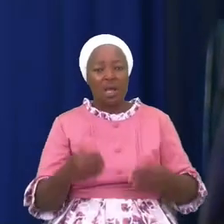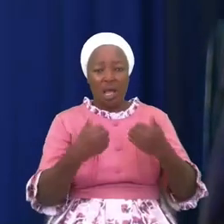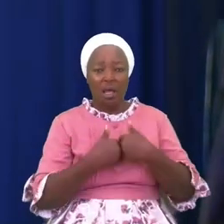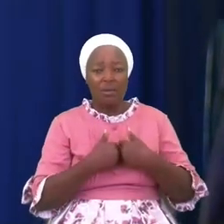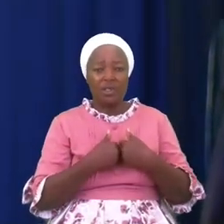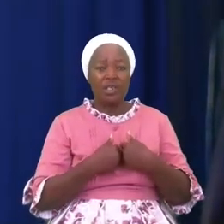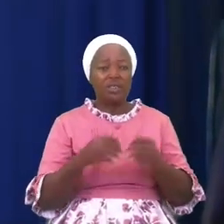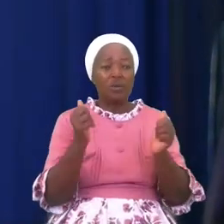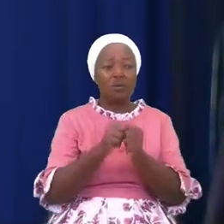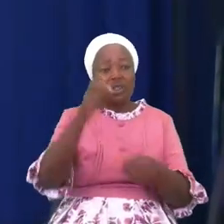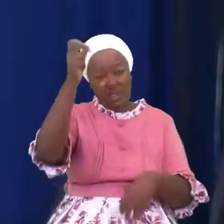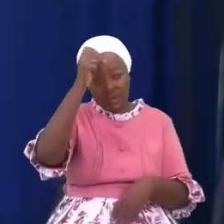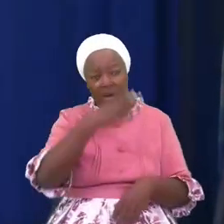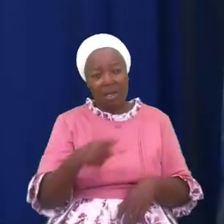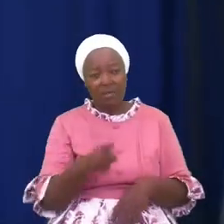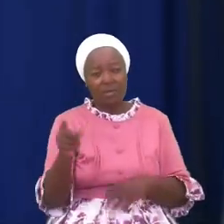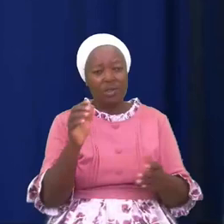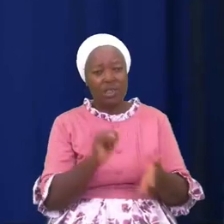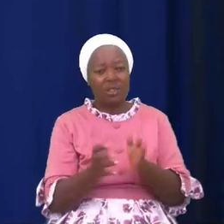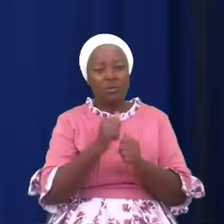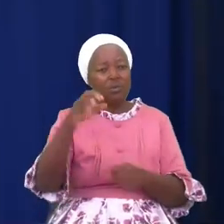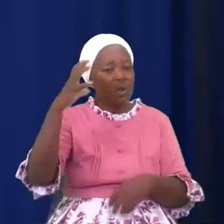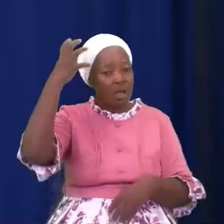and those that had the palsy,